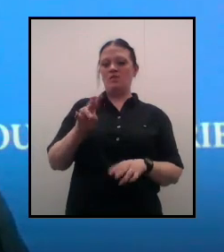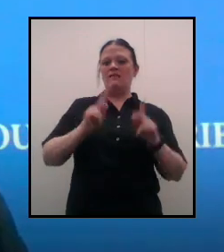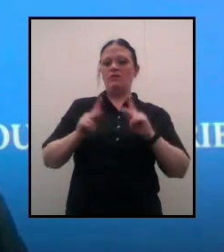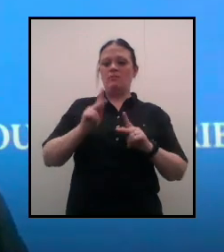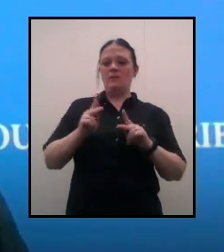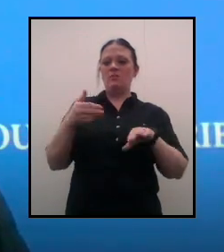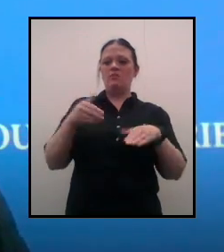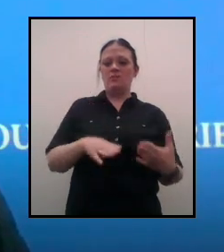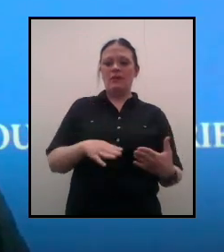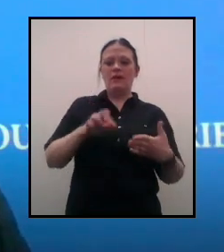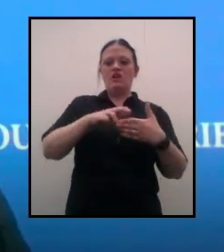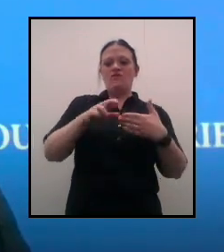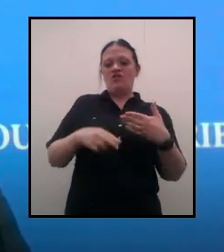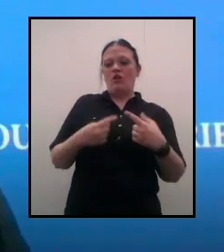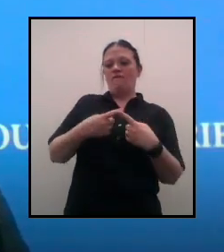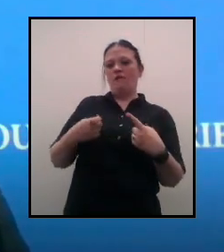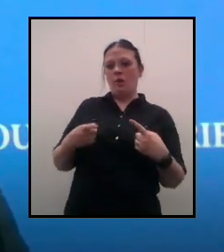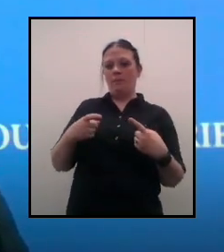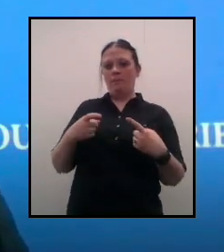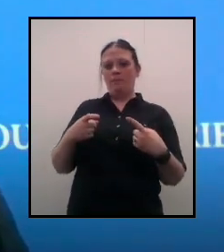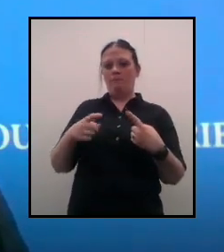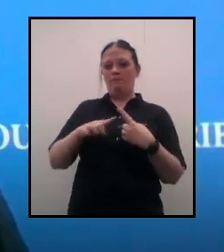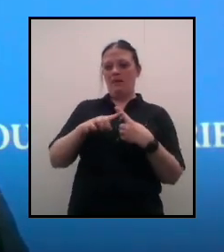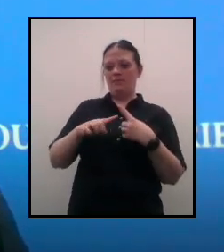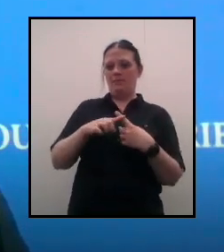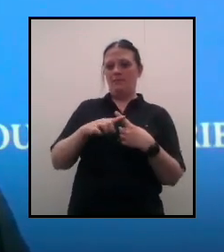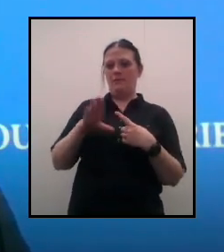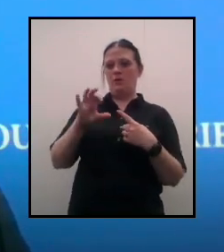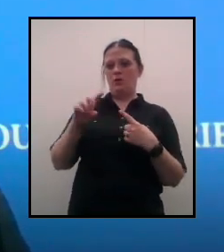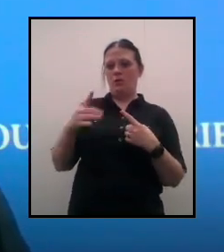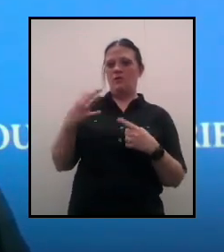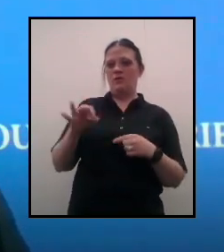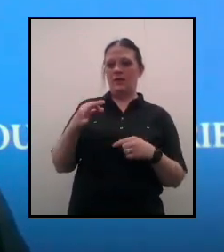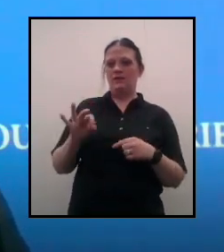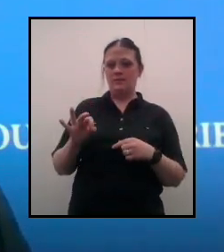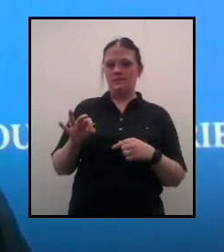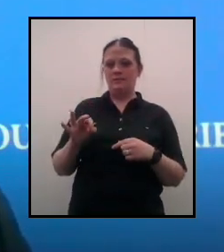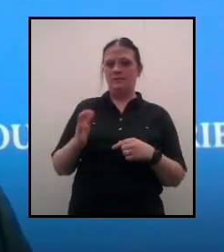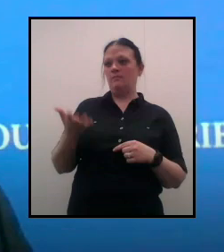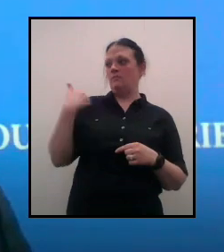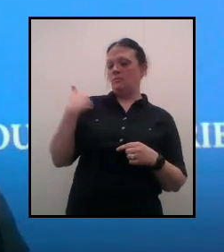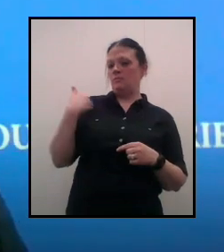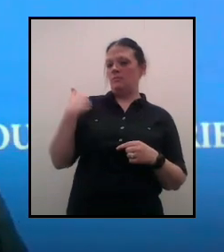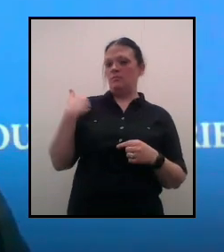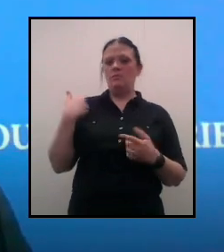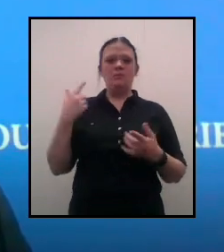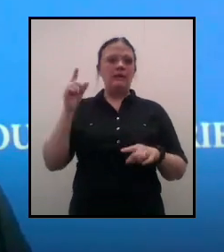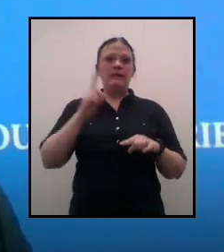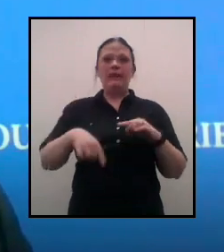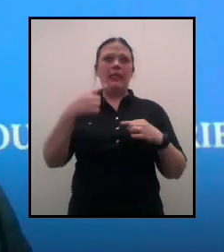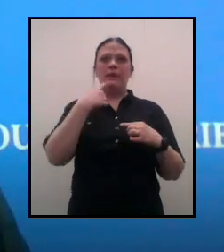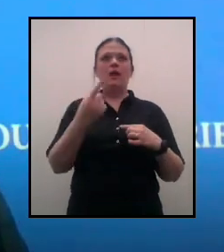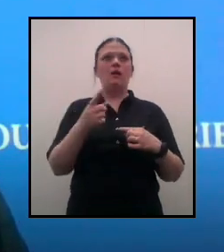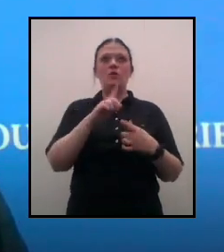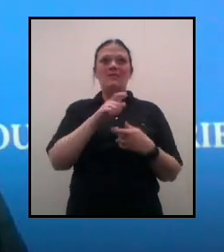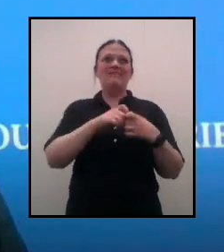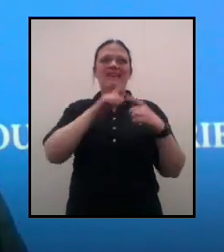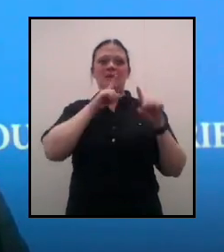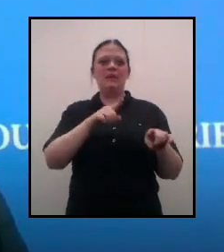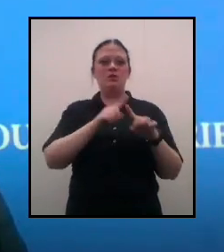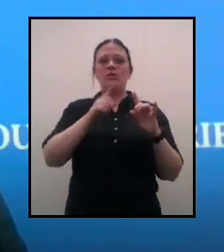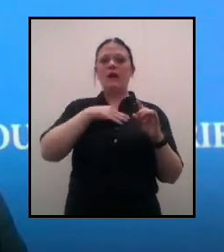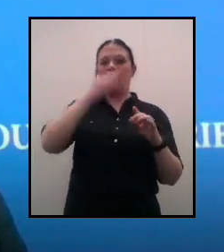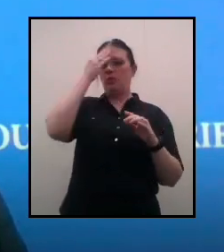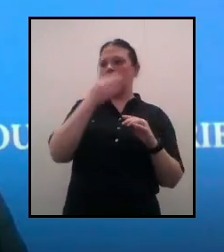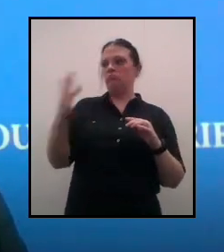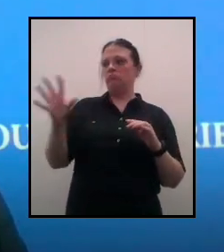as a result of this all had tested positive beforehand. We may not be able to give you an exact answer, but I'll pass that question